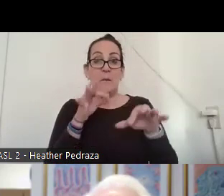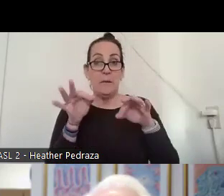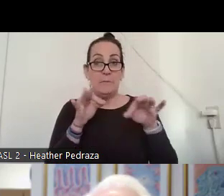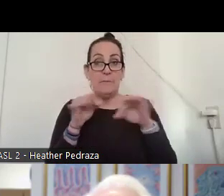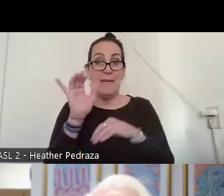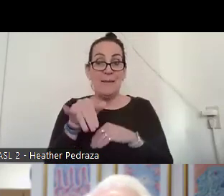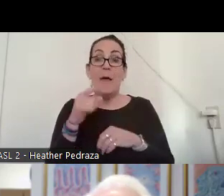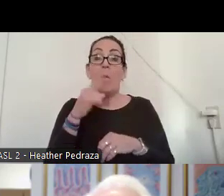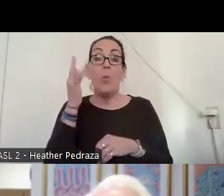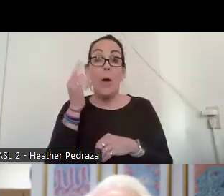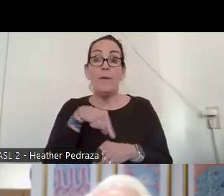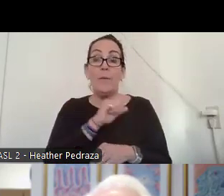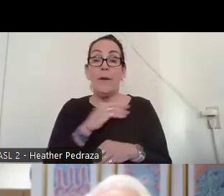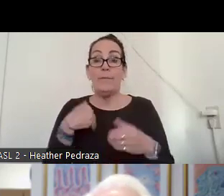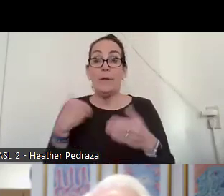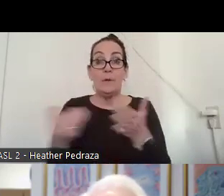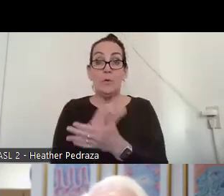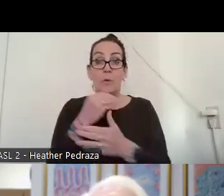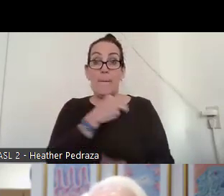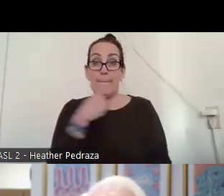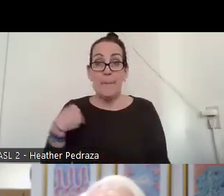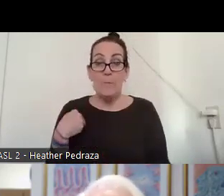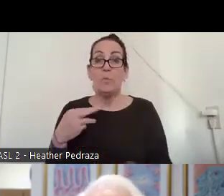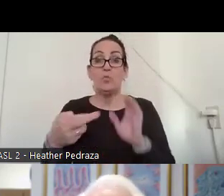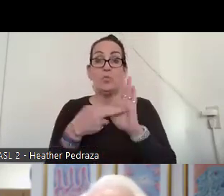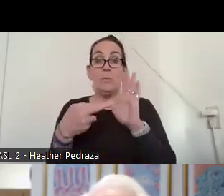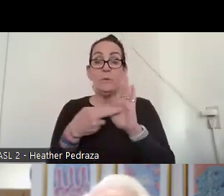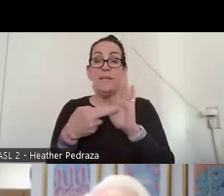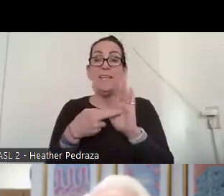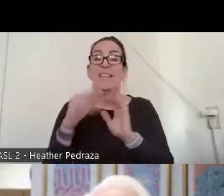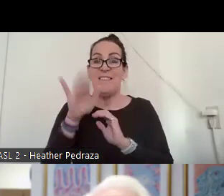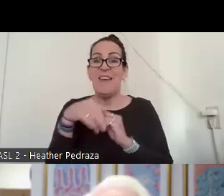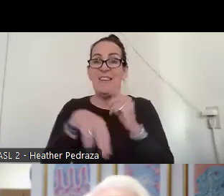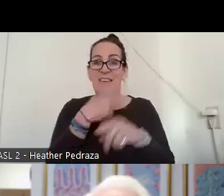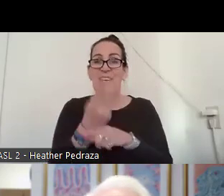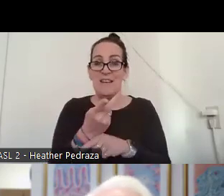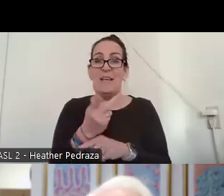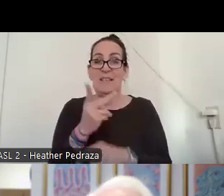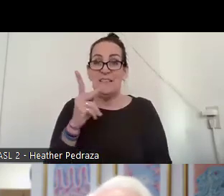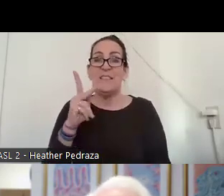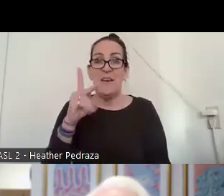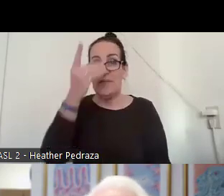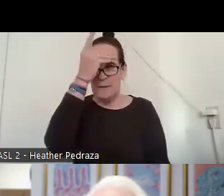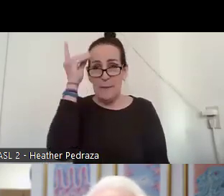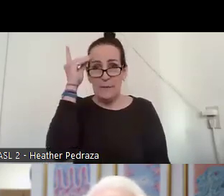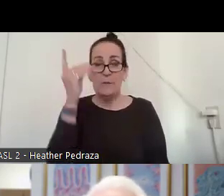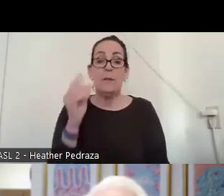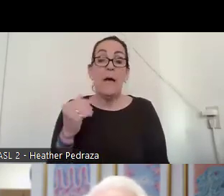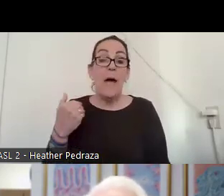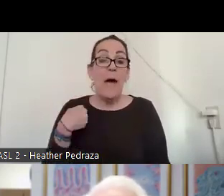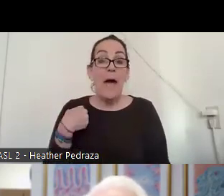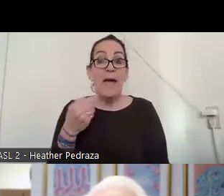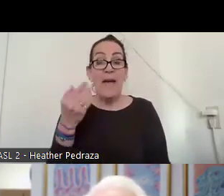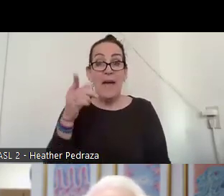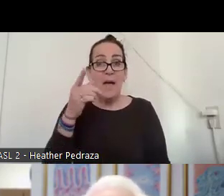members who are representative of those other types of dementia. Dr. Ju. I have a quick question. It's very